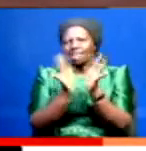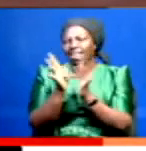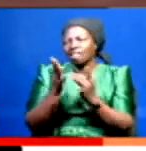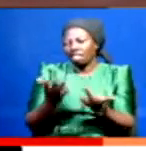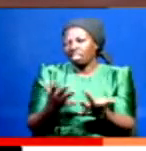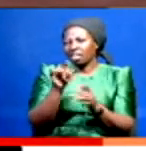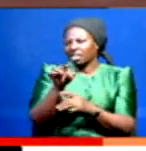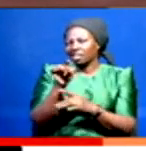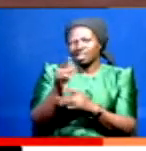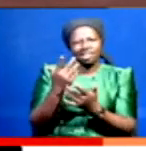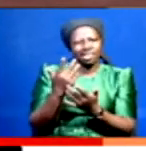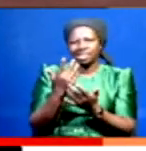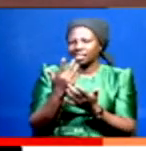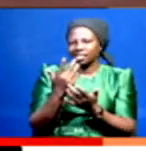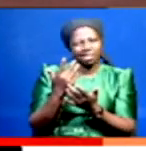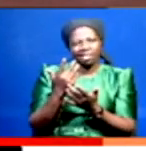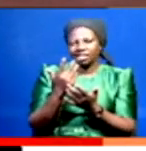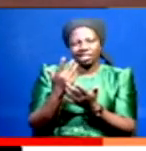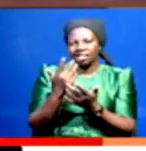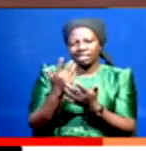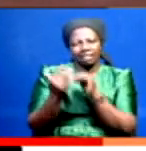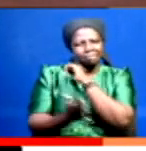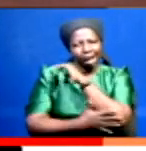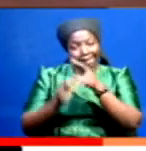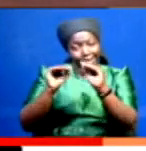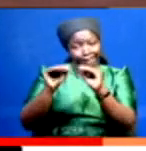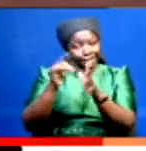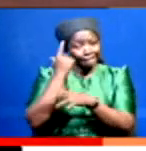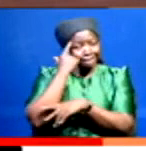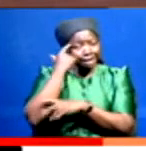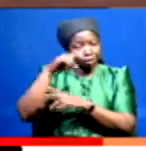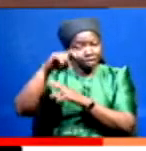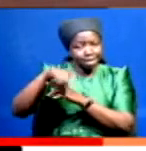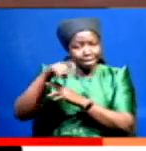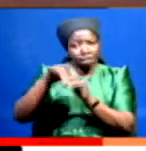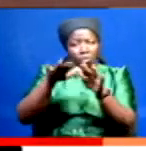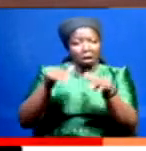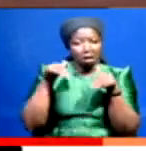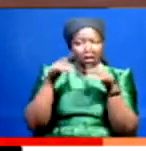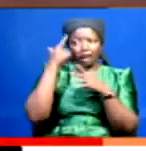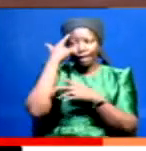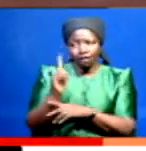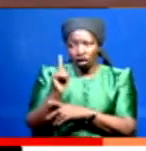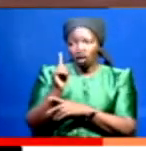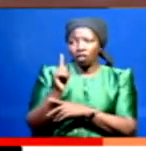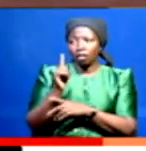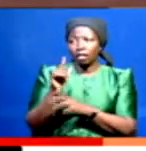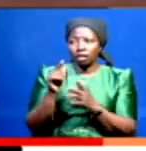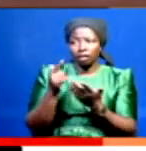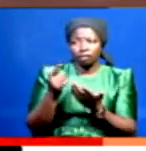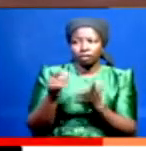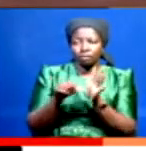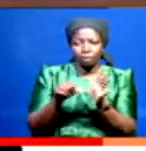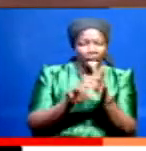radicalization, I don't think we have to wait for IEDs exploding in our doorsteps, yeah, or in our churches